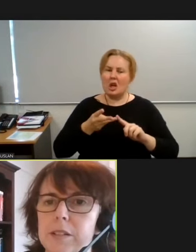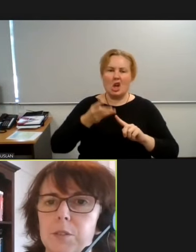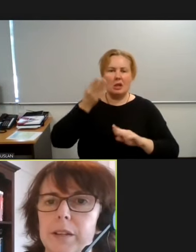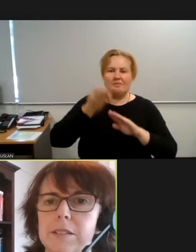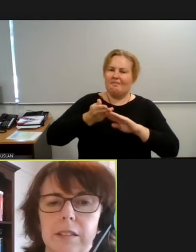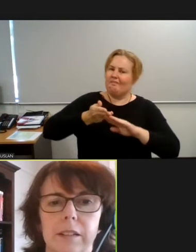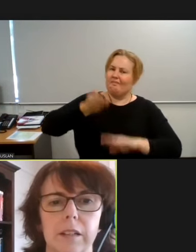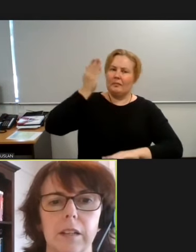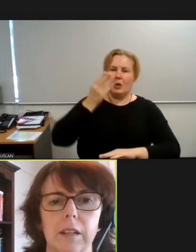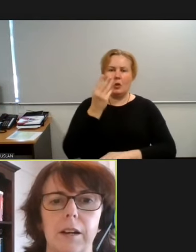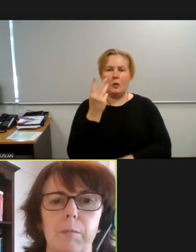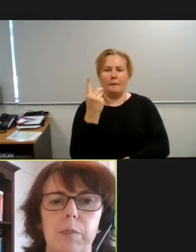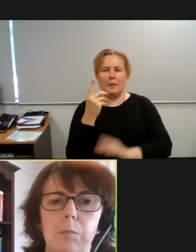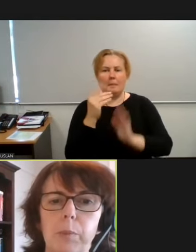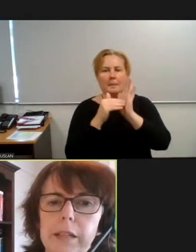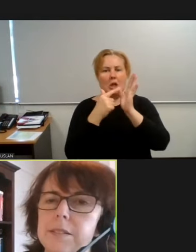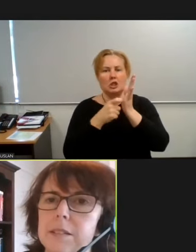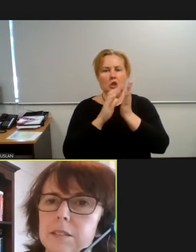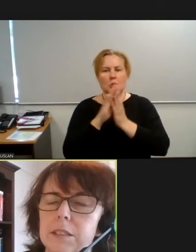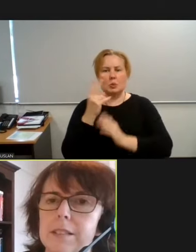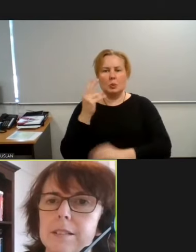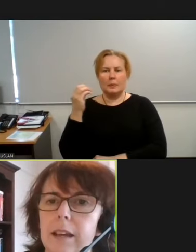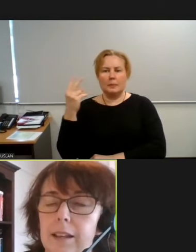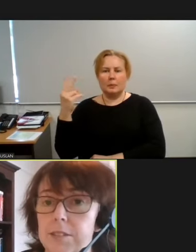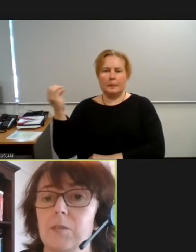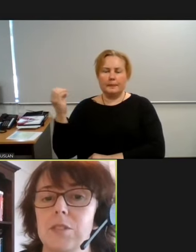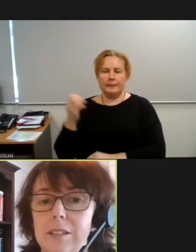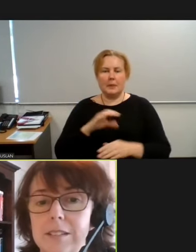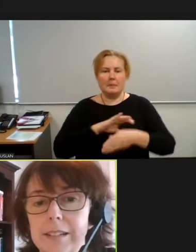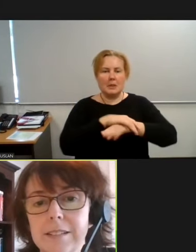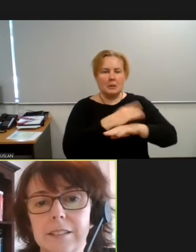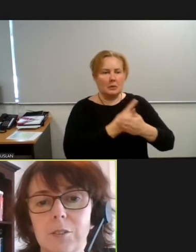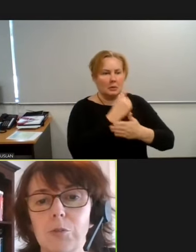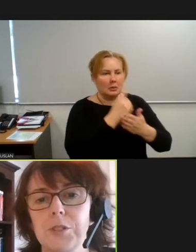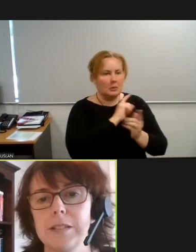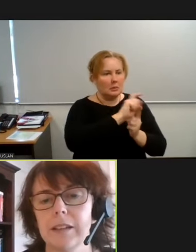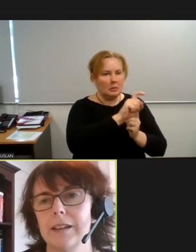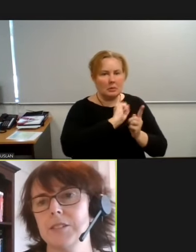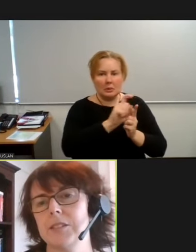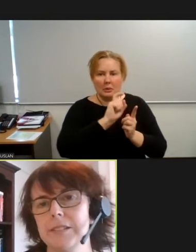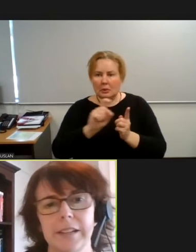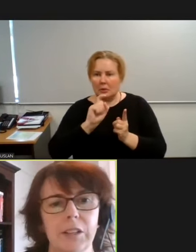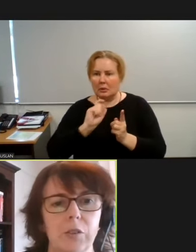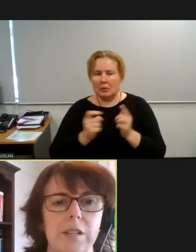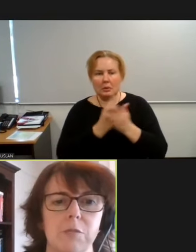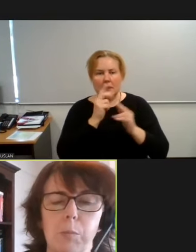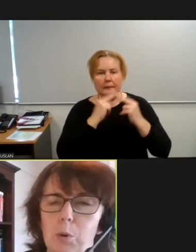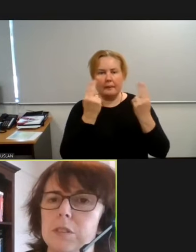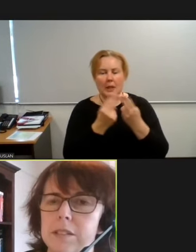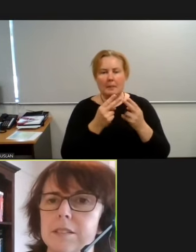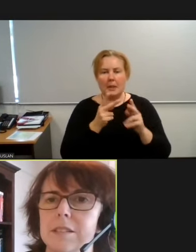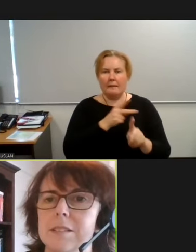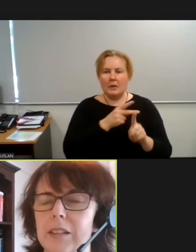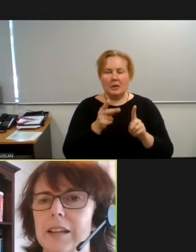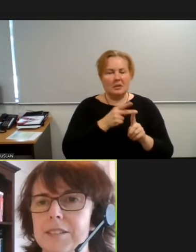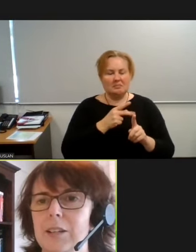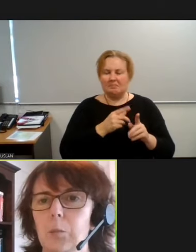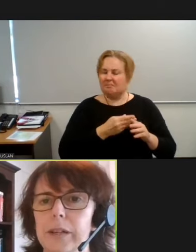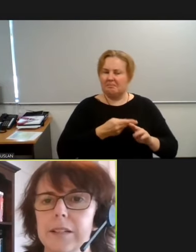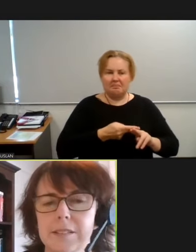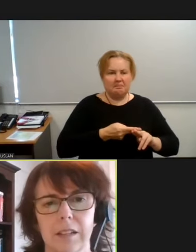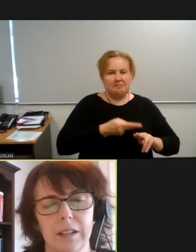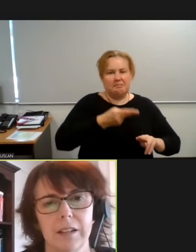of March 2020. And police incident L17 data also indicate a steady increase in reported incidents in the